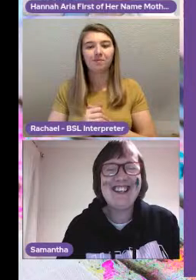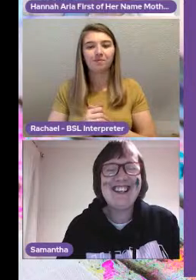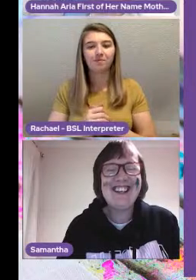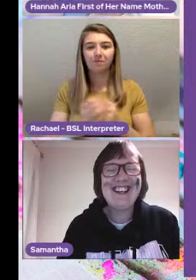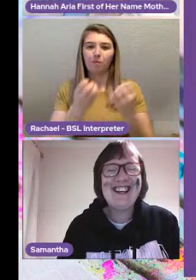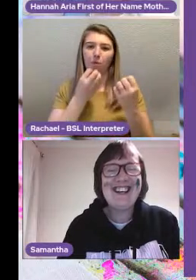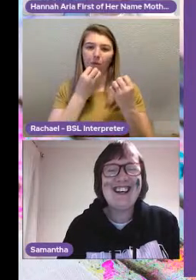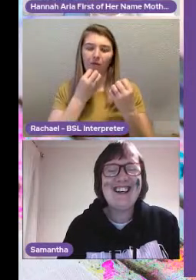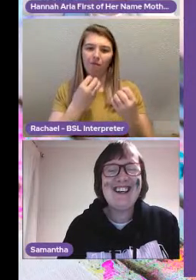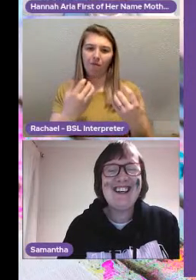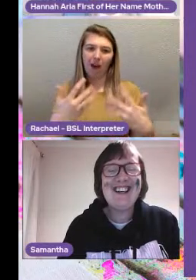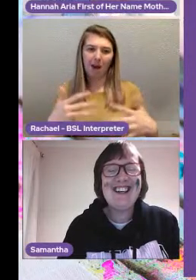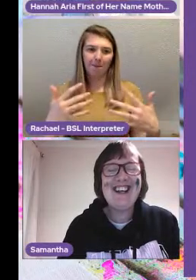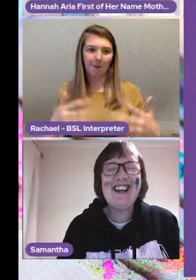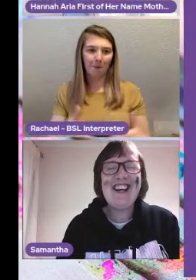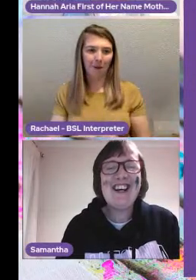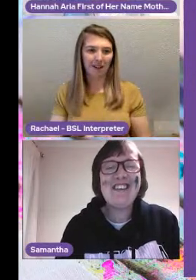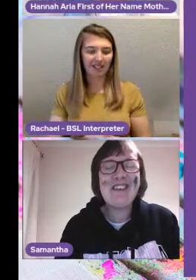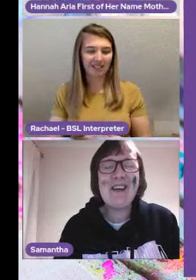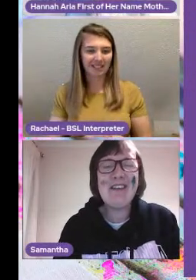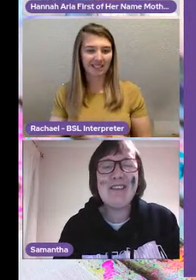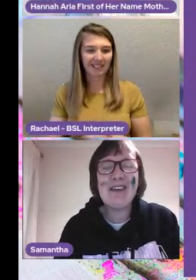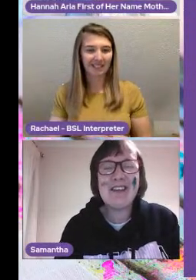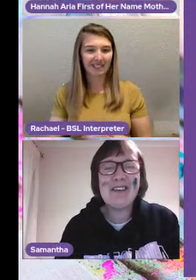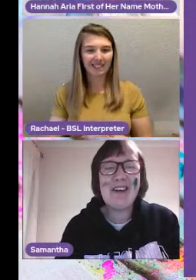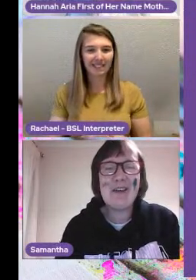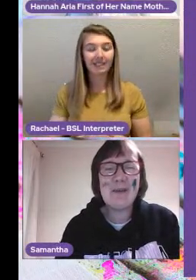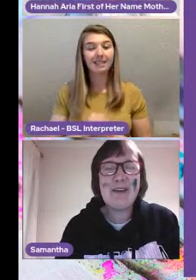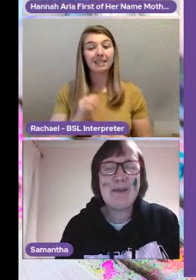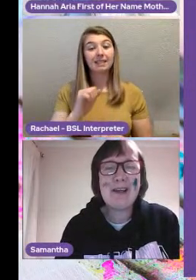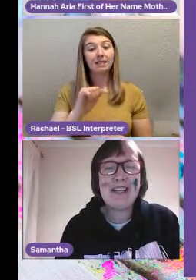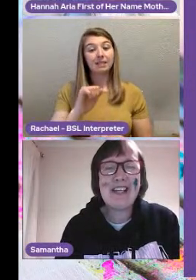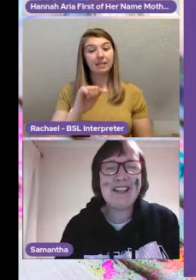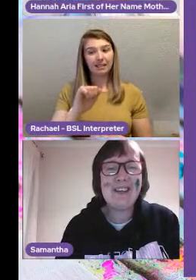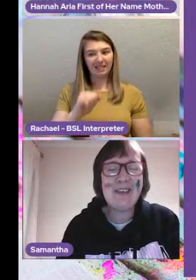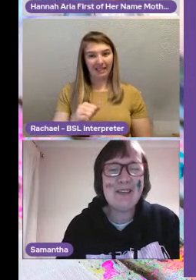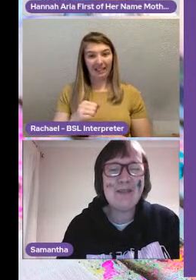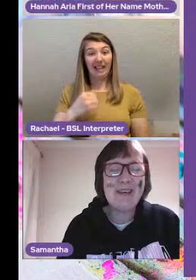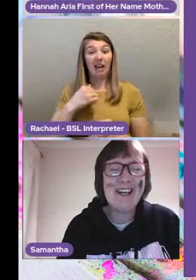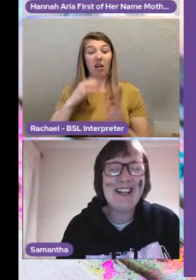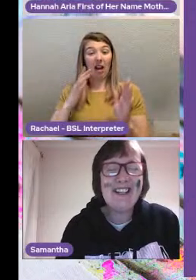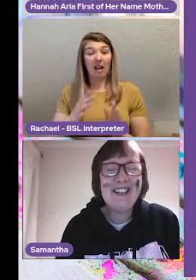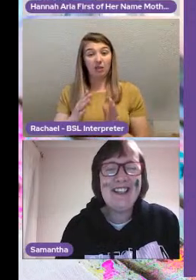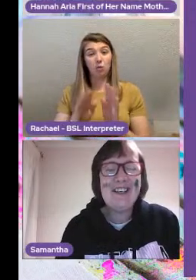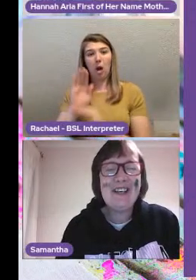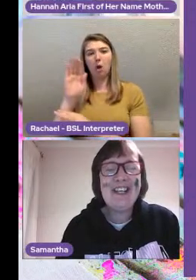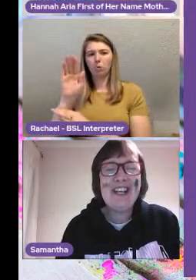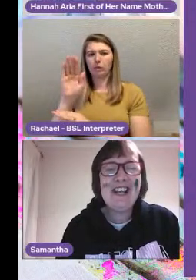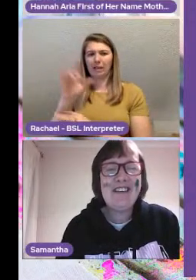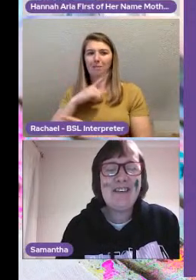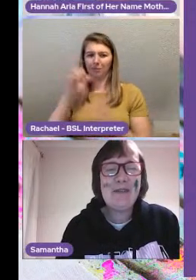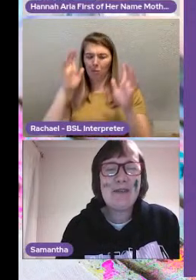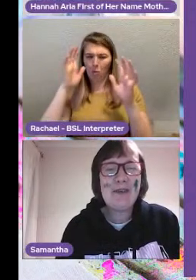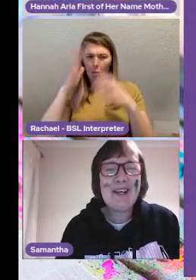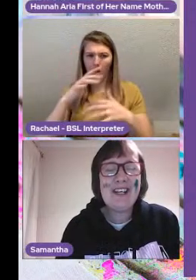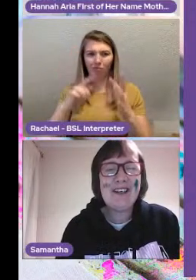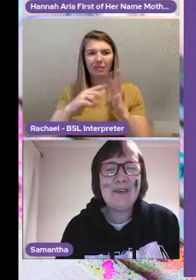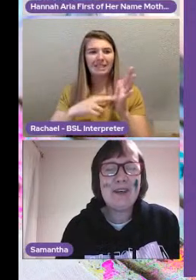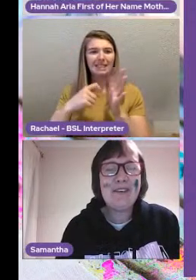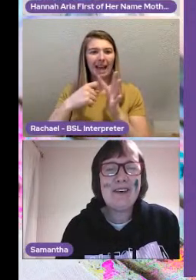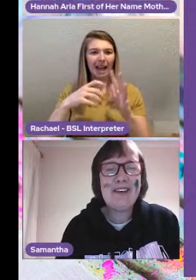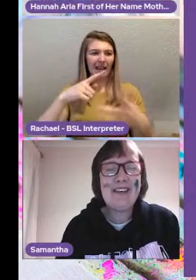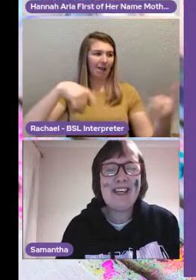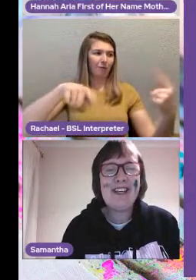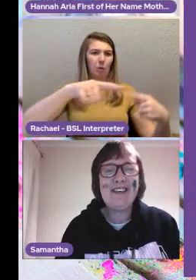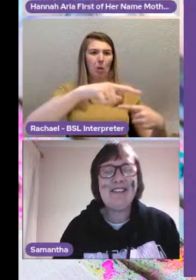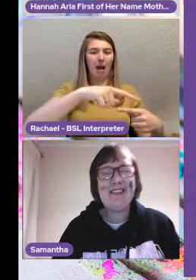Fabulous. You can tell us about this? Yeah, I had to go outside because I was worried about the ink going everywhere. But in the end, it was